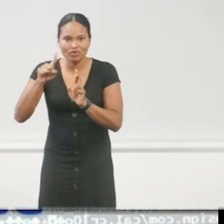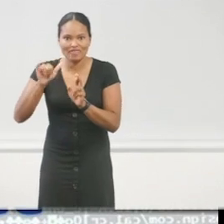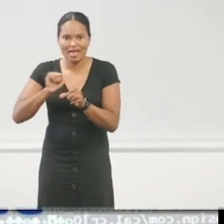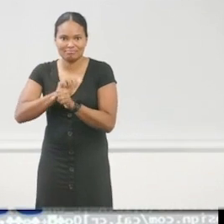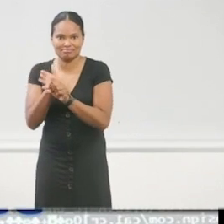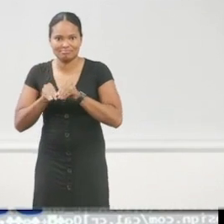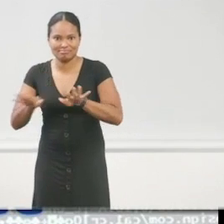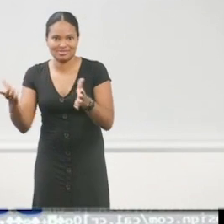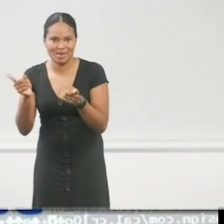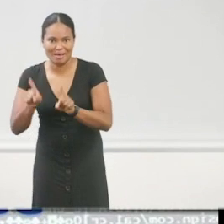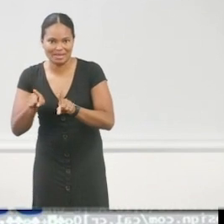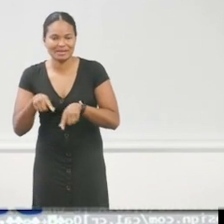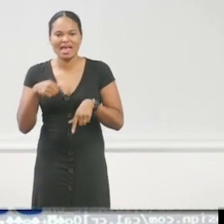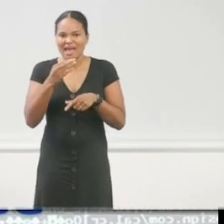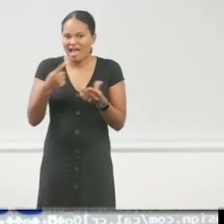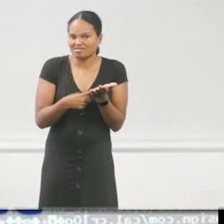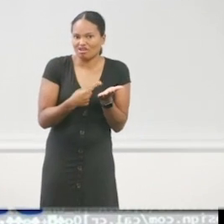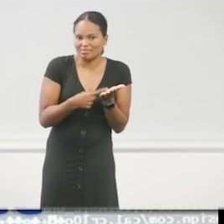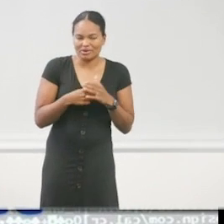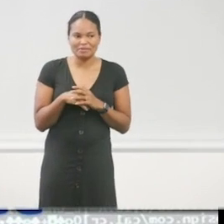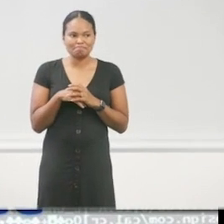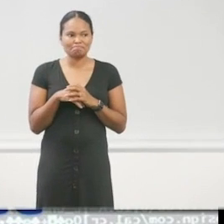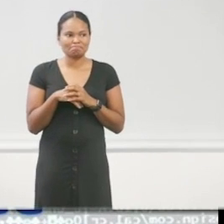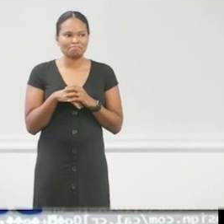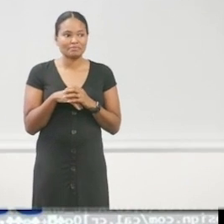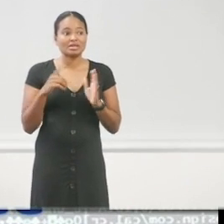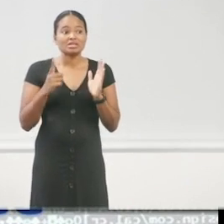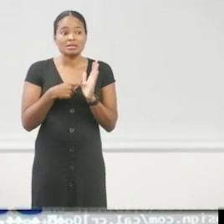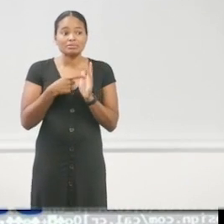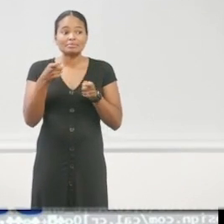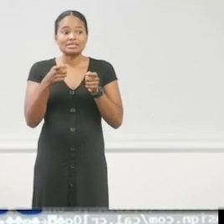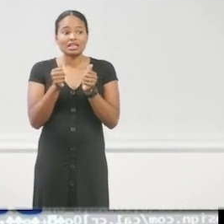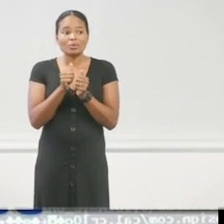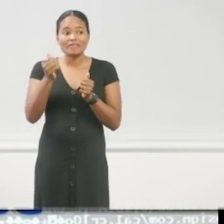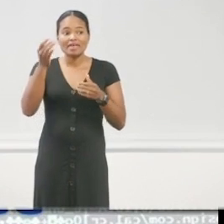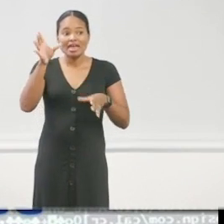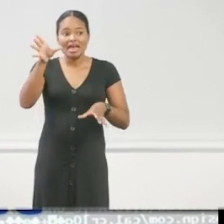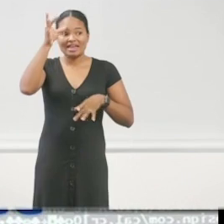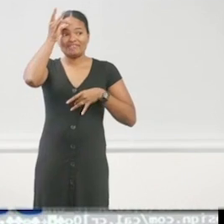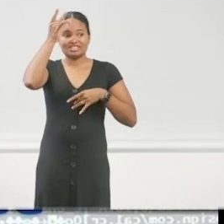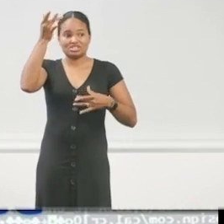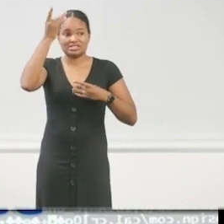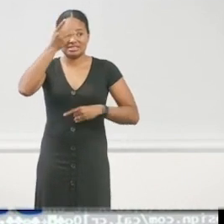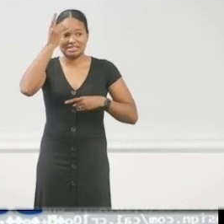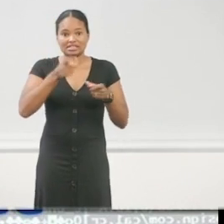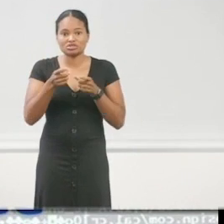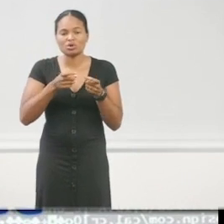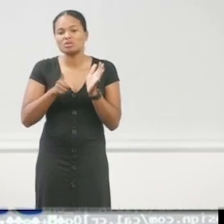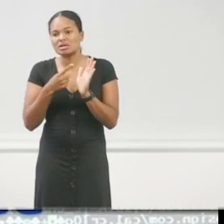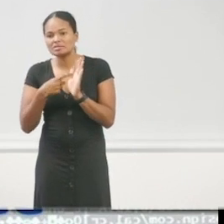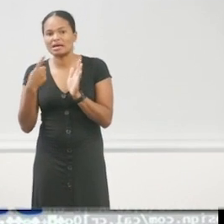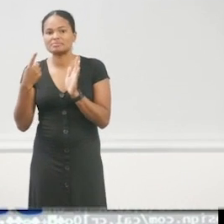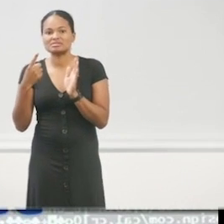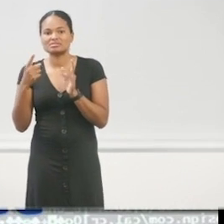different portion of the subject, and sometimes it was dealing with infectious disease control, sometimes it was dealing with fire. But one of the things that we've